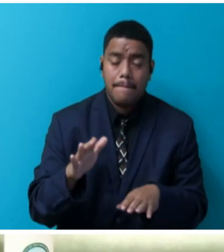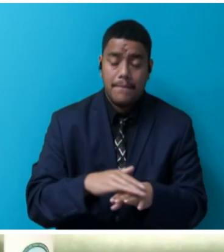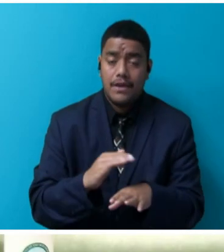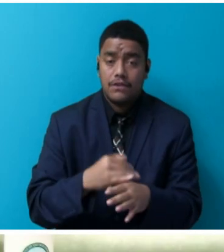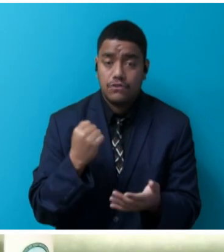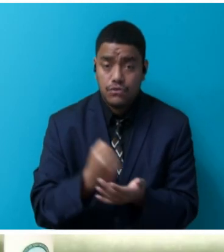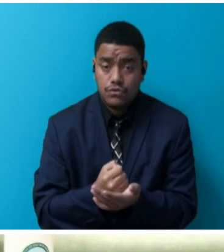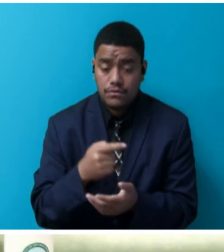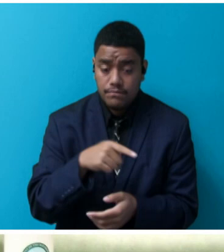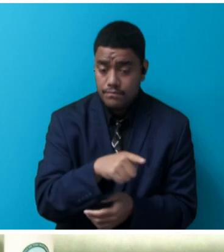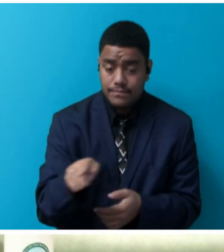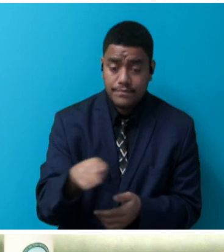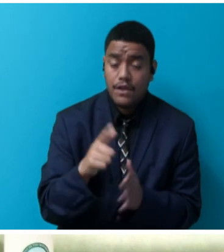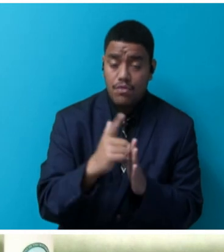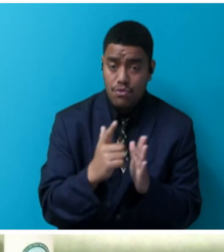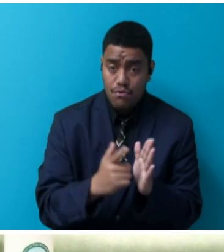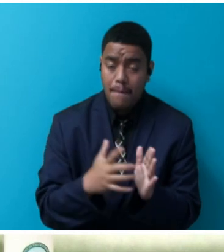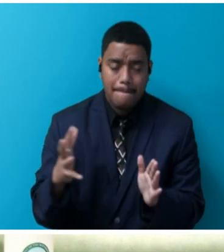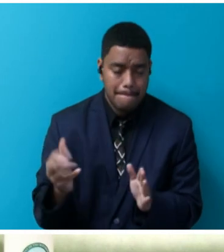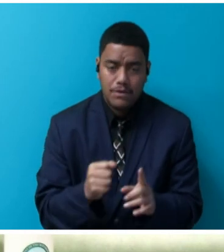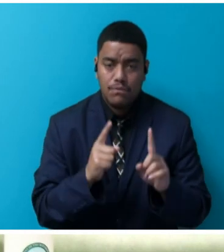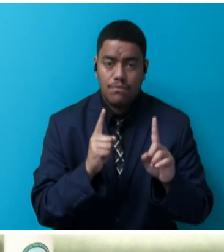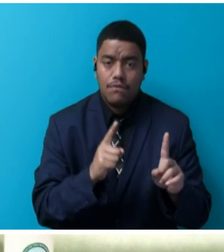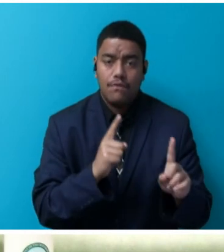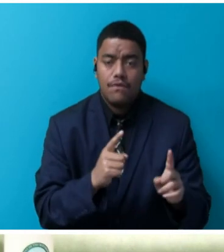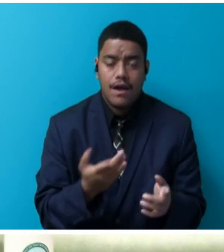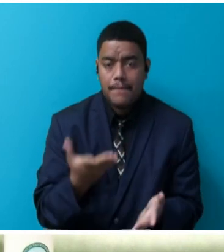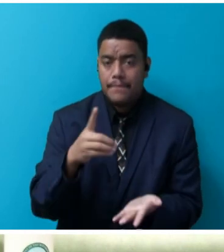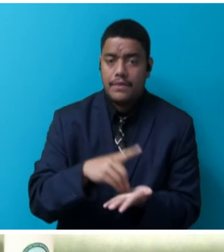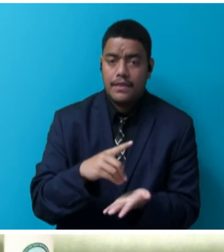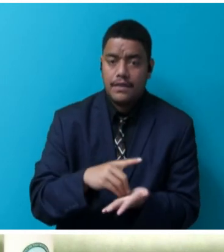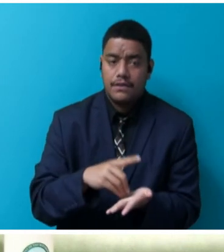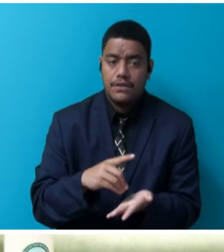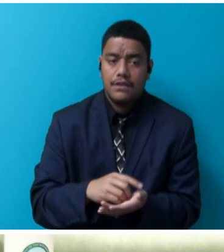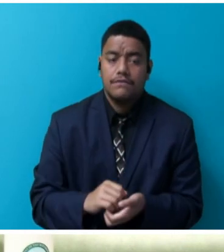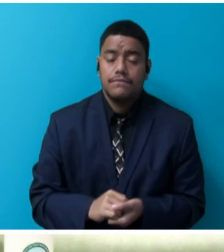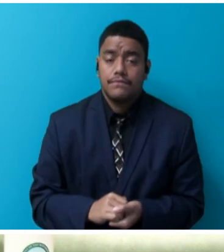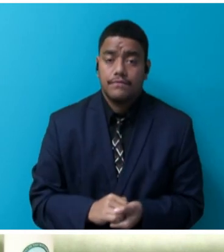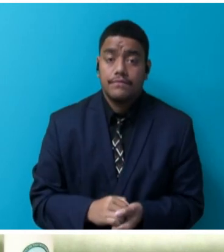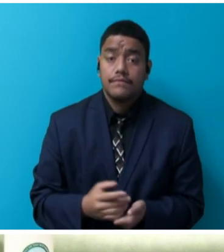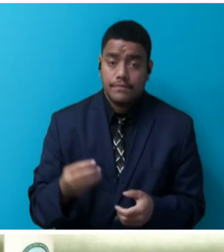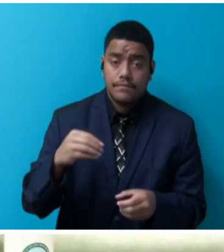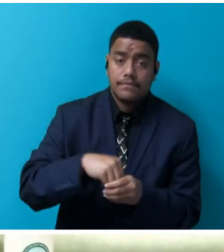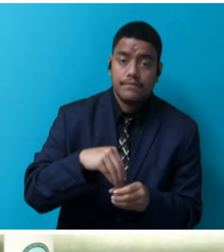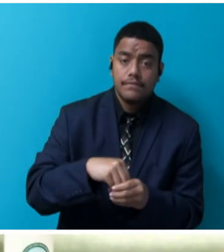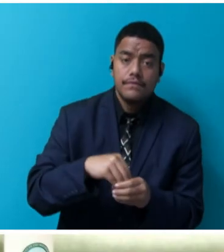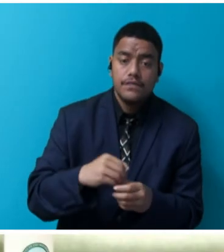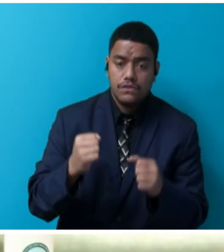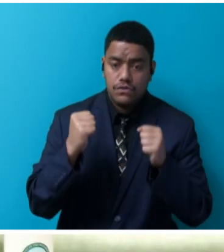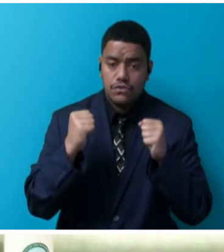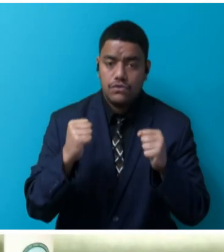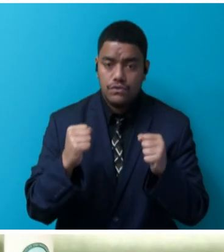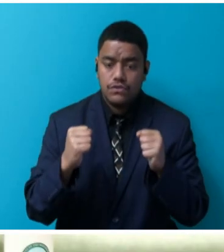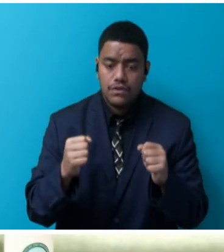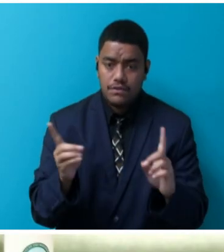that these have the appropriate regulatory and enforcement provisions, including stronger